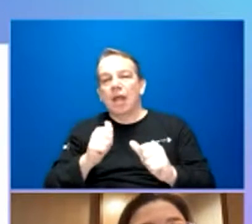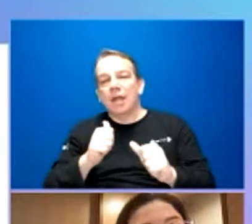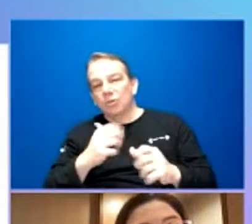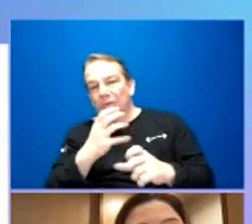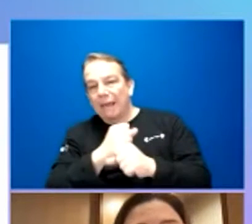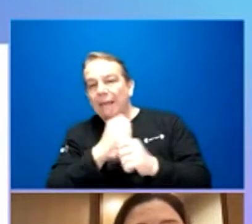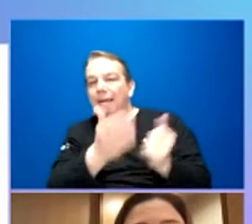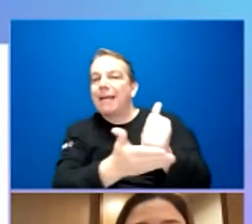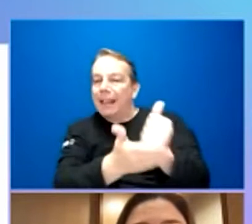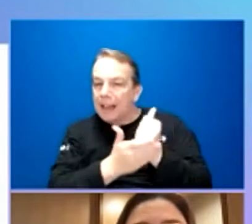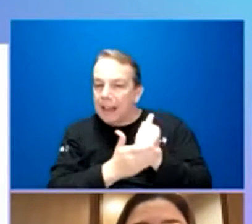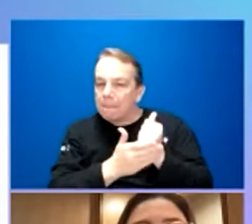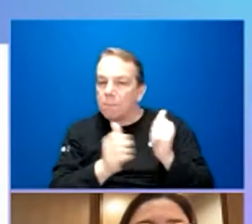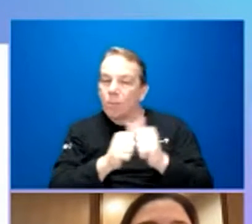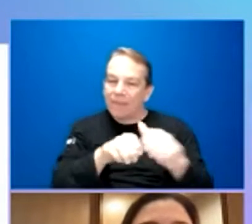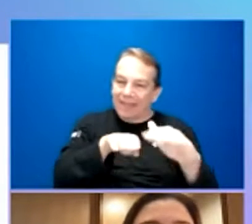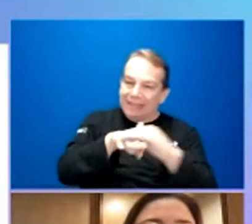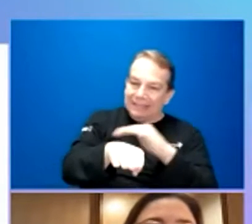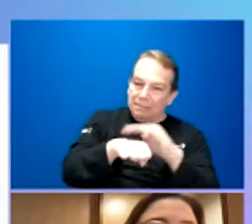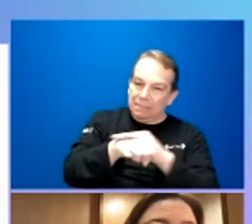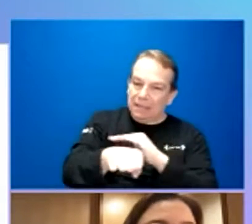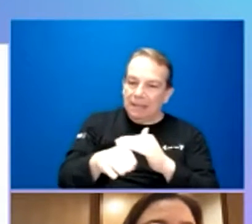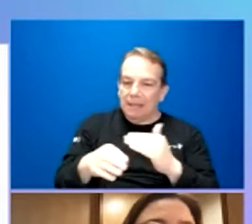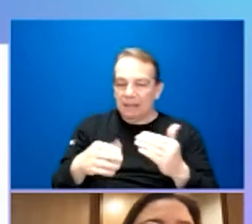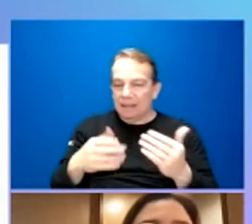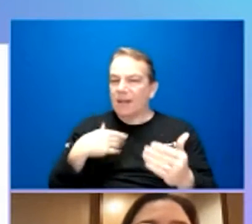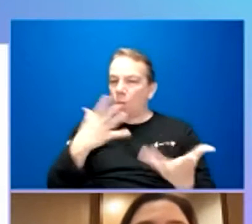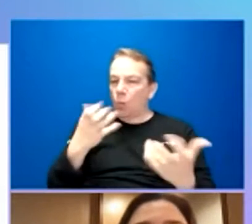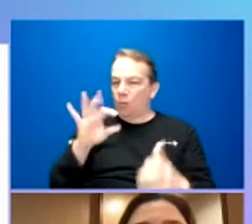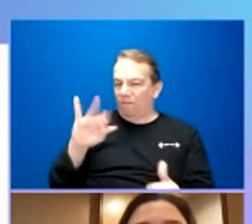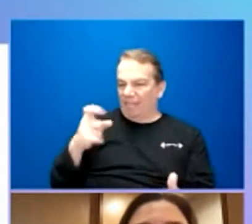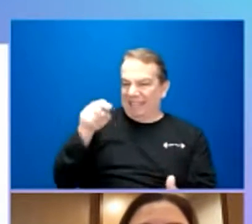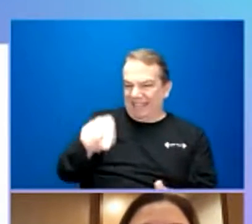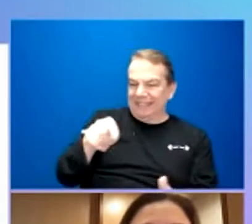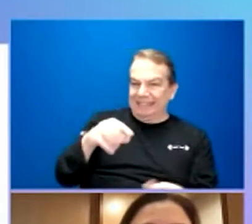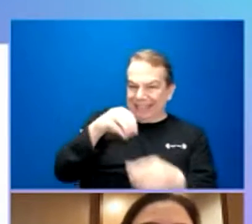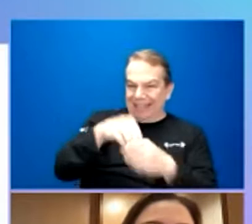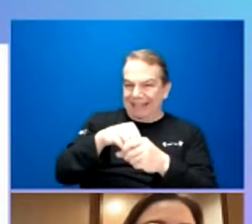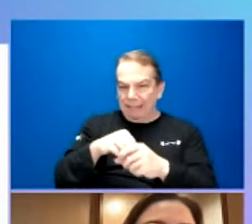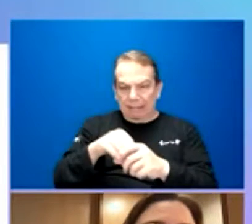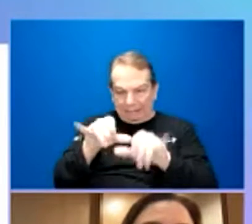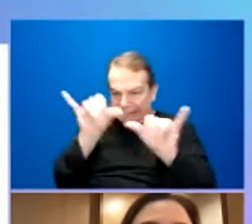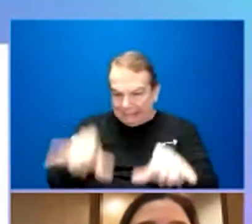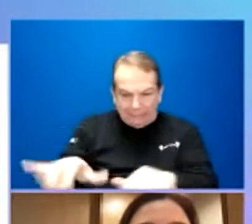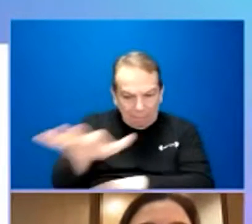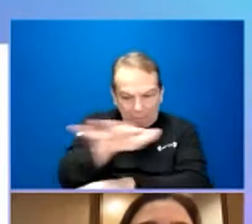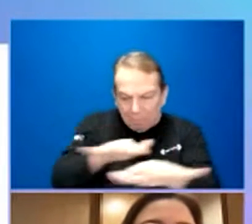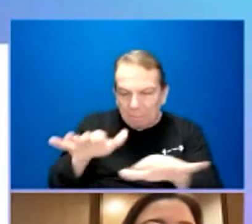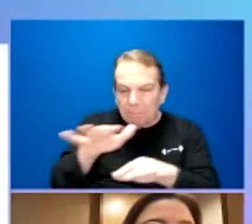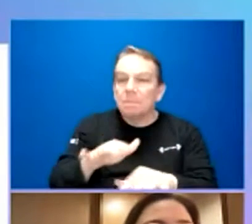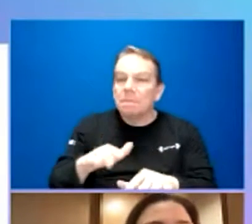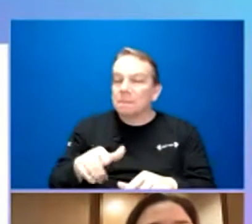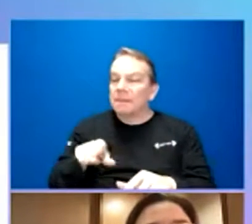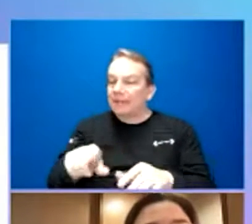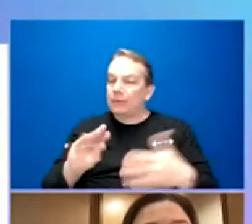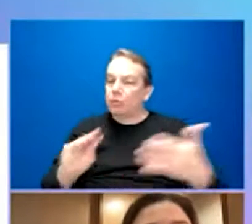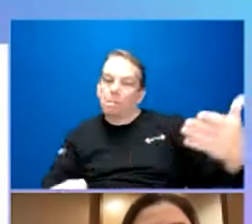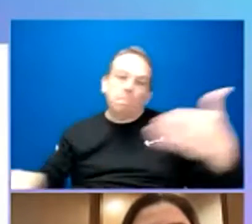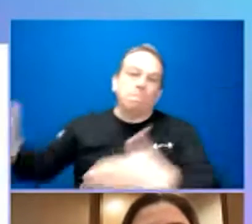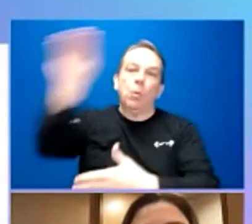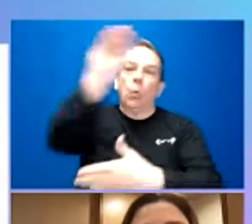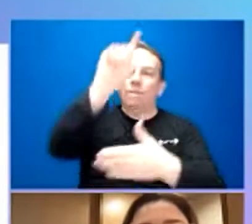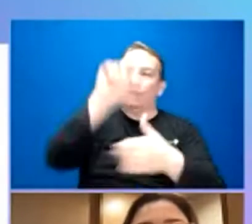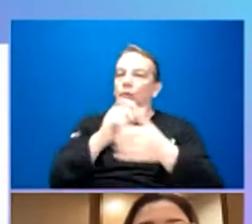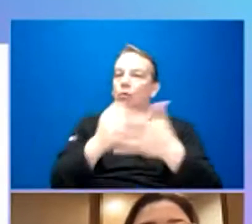prioritize an accessibility bug that they really want to fix. And they'll share their struggles with getting the bug prioritized amongst the